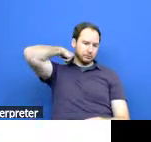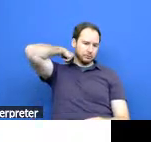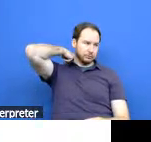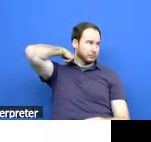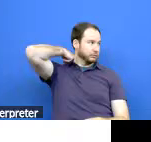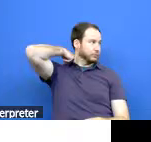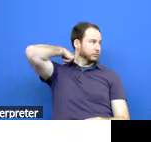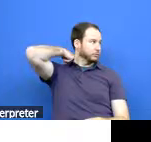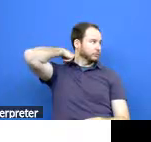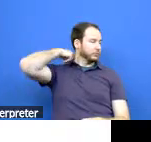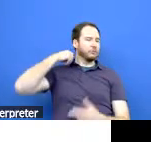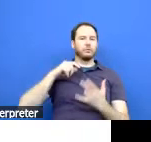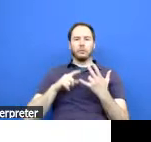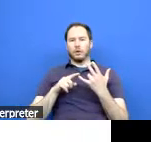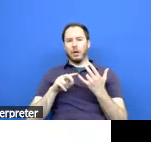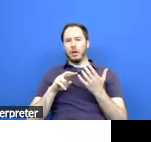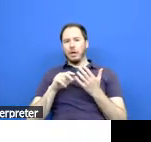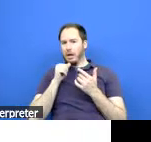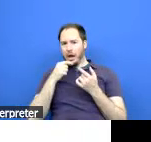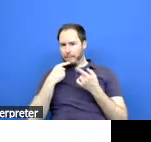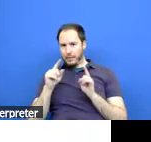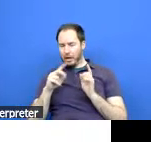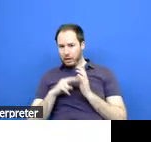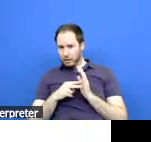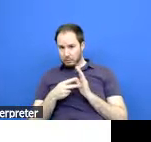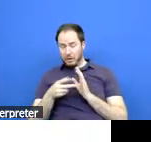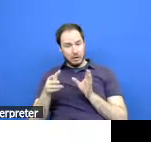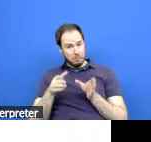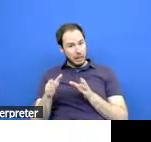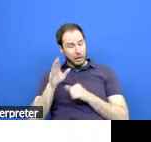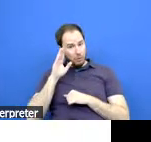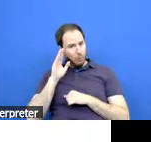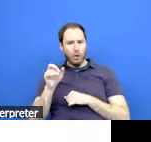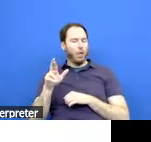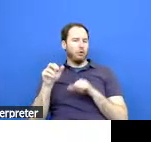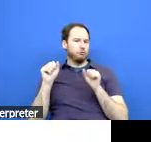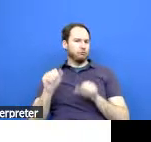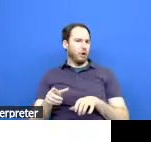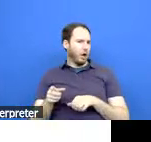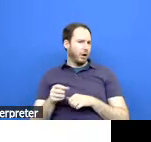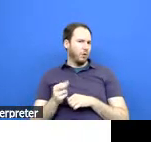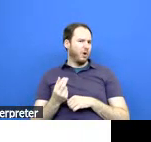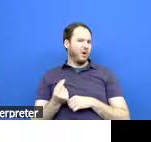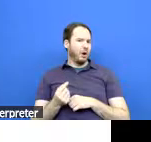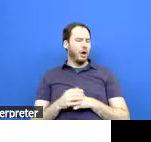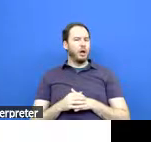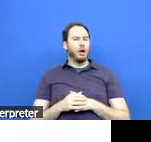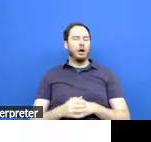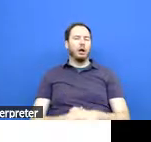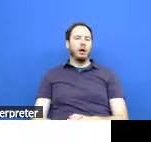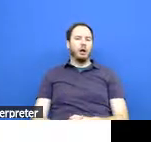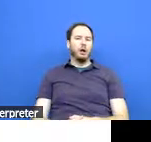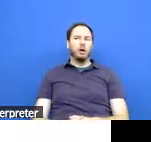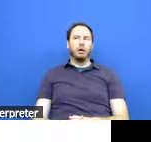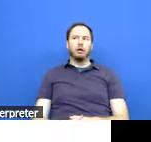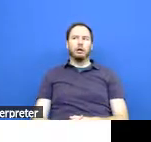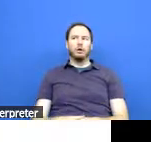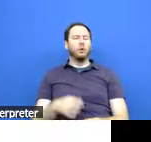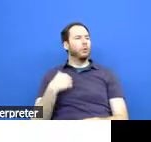Frank, when you said it hadn't panned out, I mean, are you planning on building it, or are you planning, it hasn't panned out as far as being